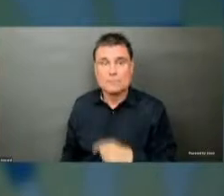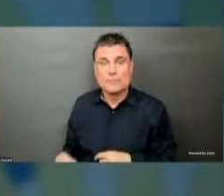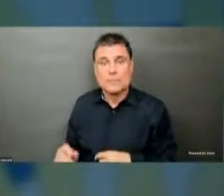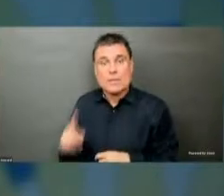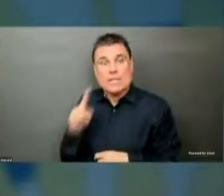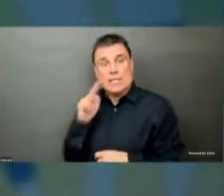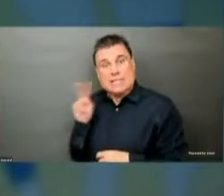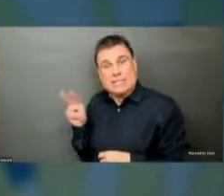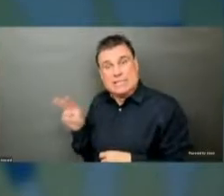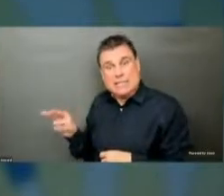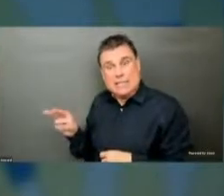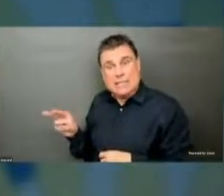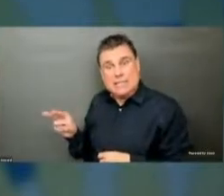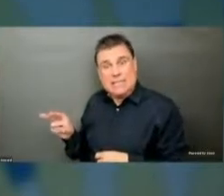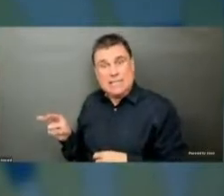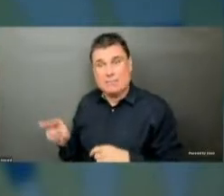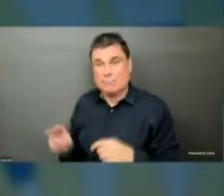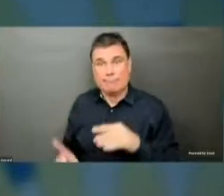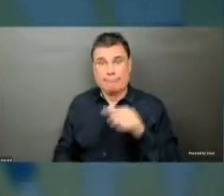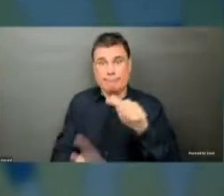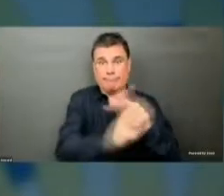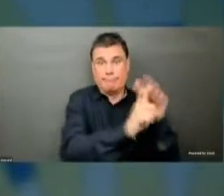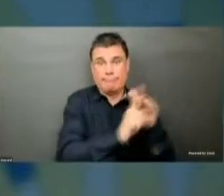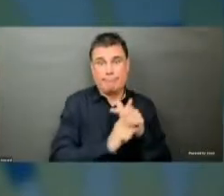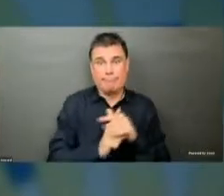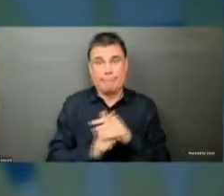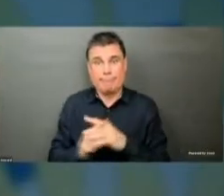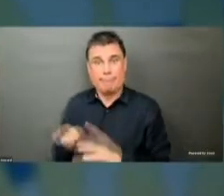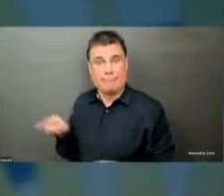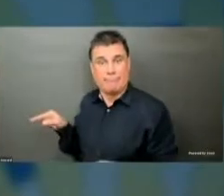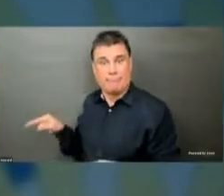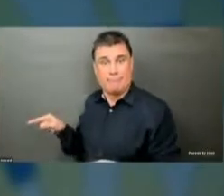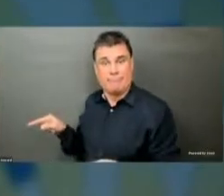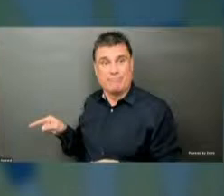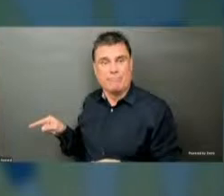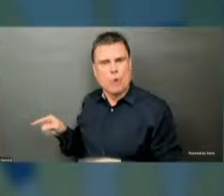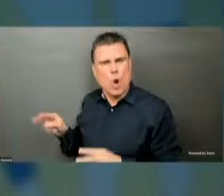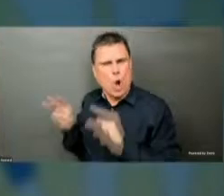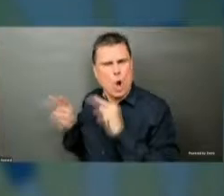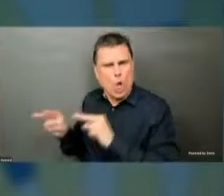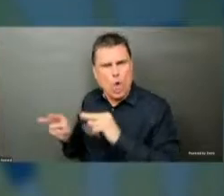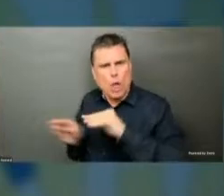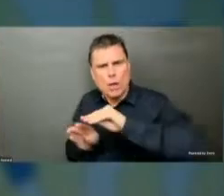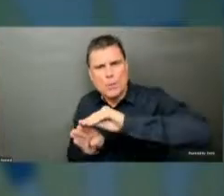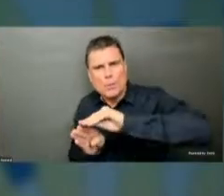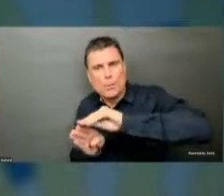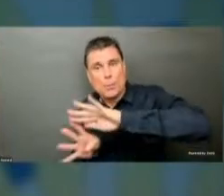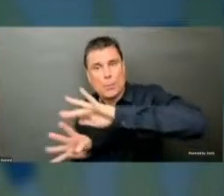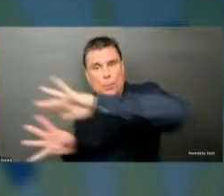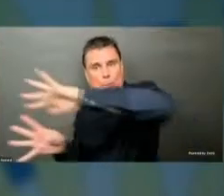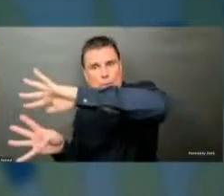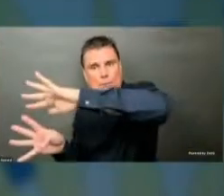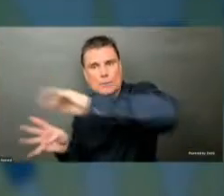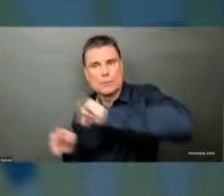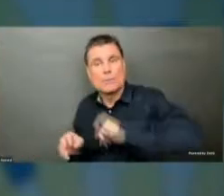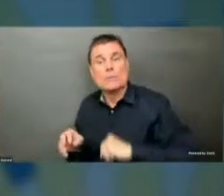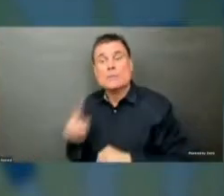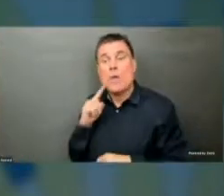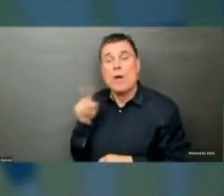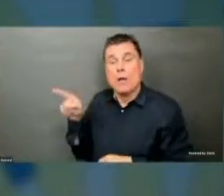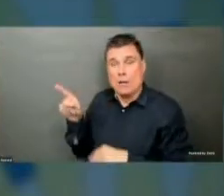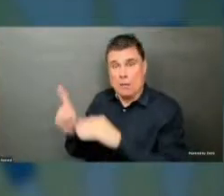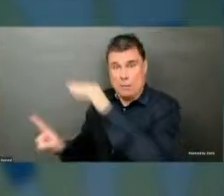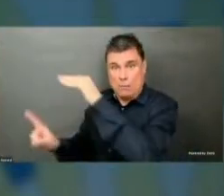is the phylogenetic tree with one particular outbreak that helped us understand that it wasn't all